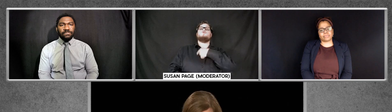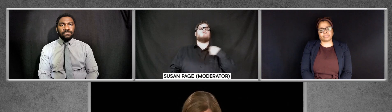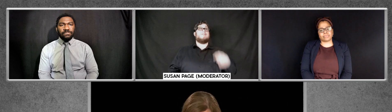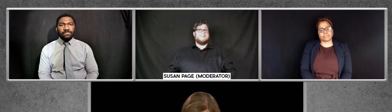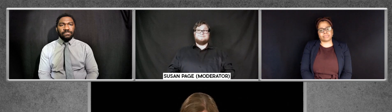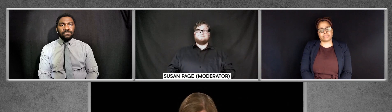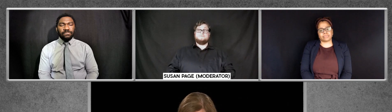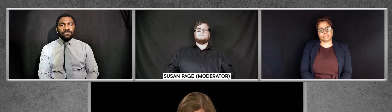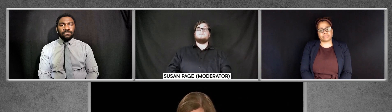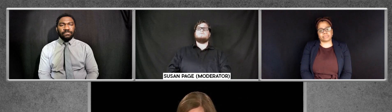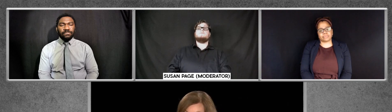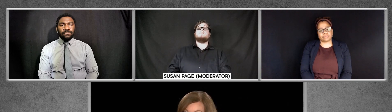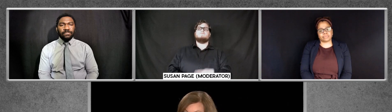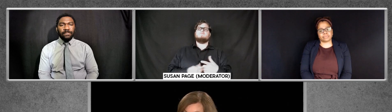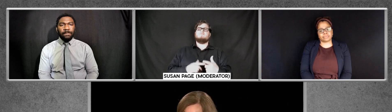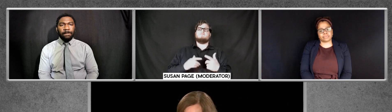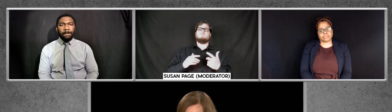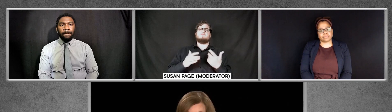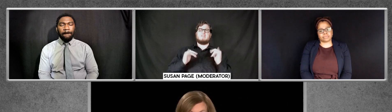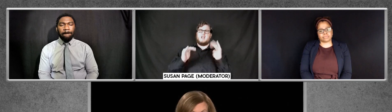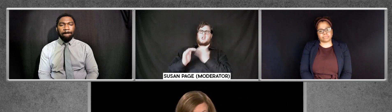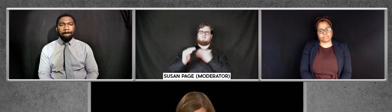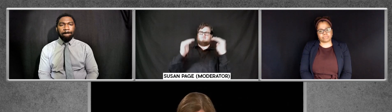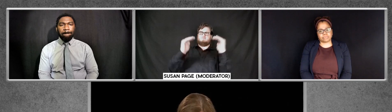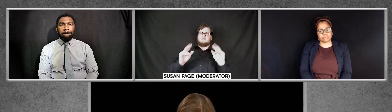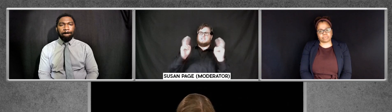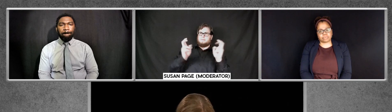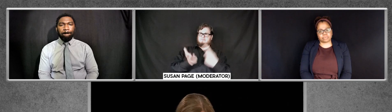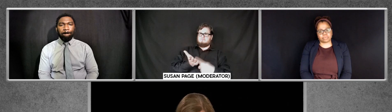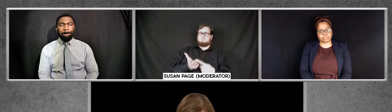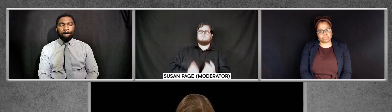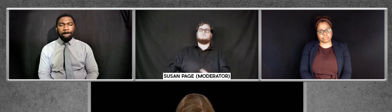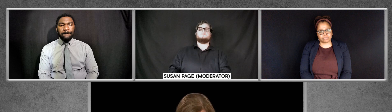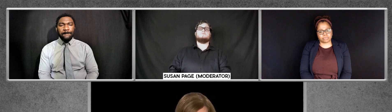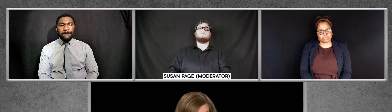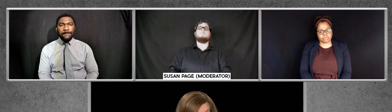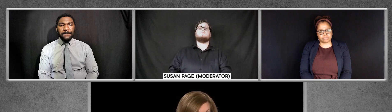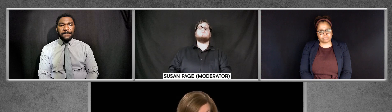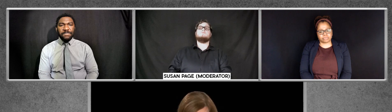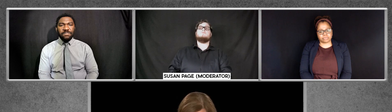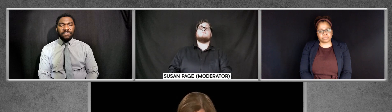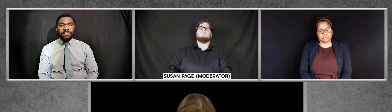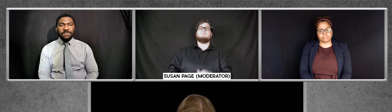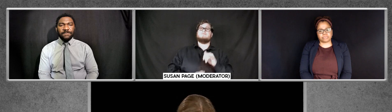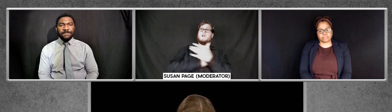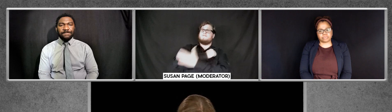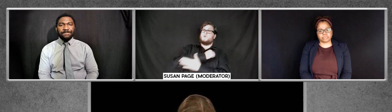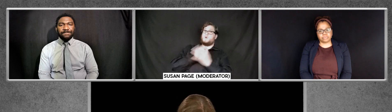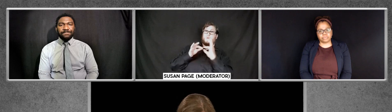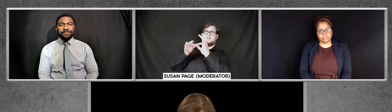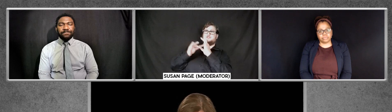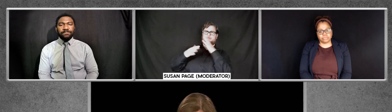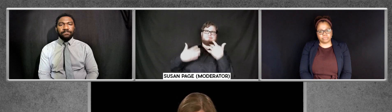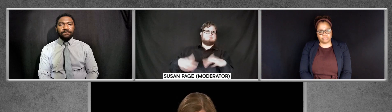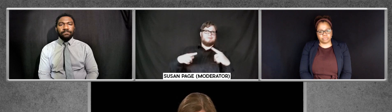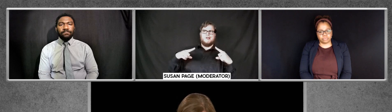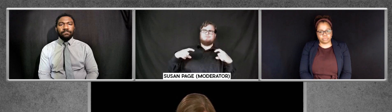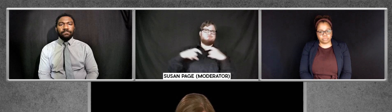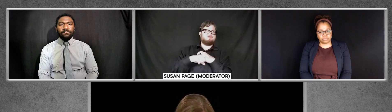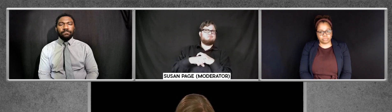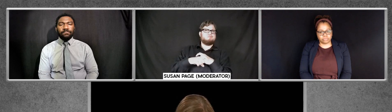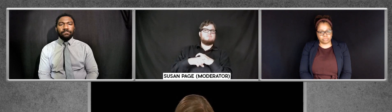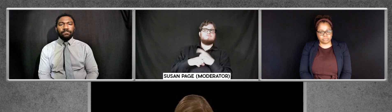next topic, we have no more complicated or consequential foreign relationship than the one with China. It is a